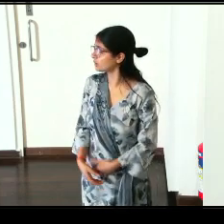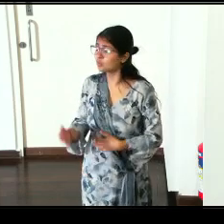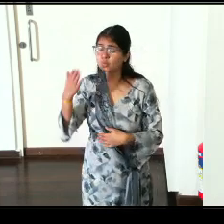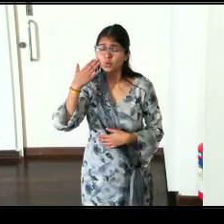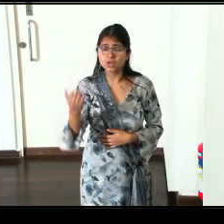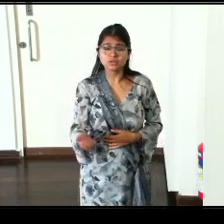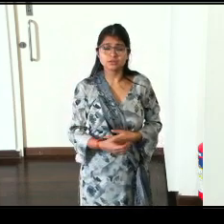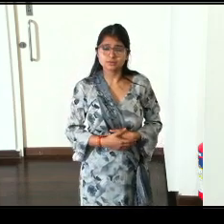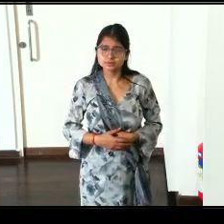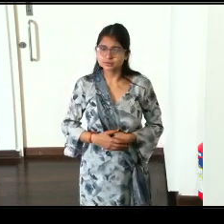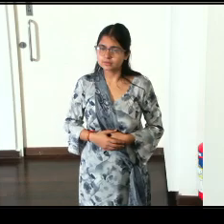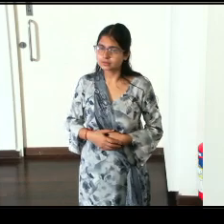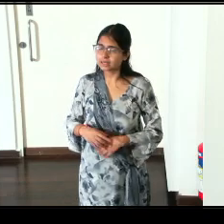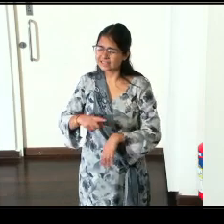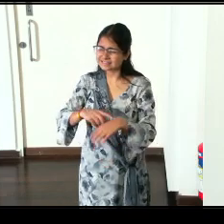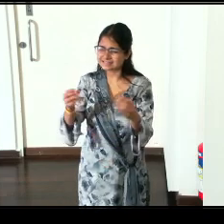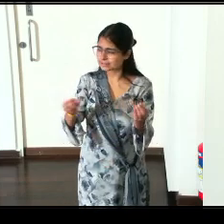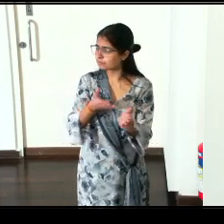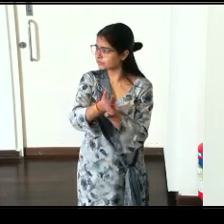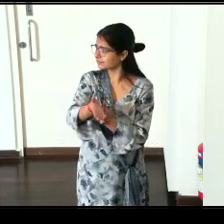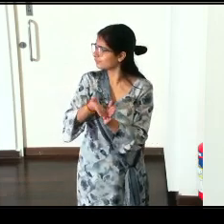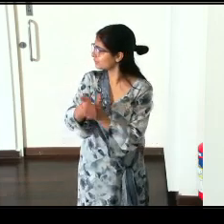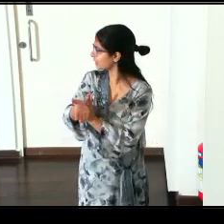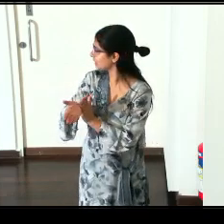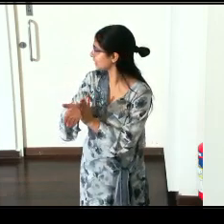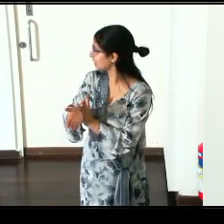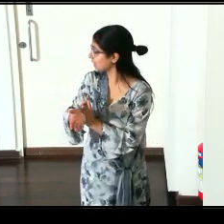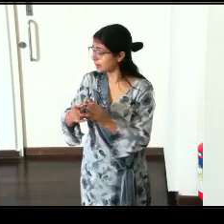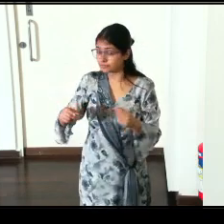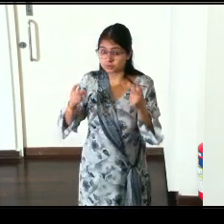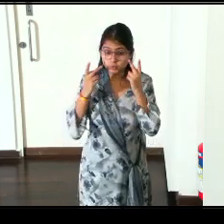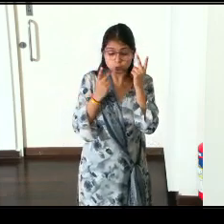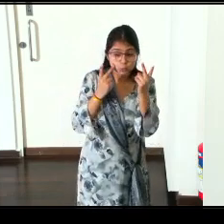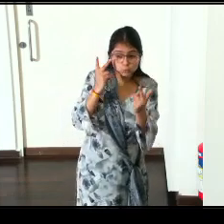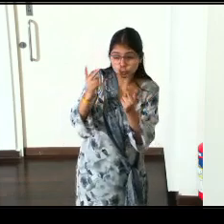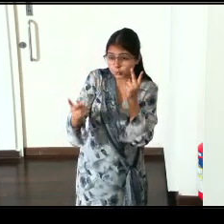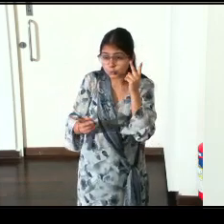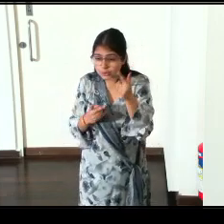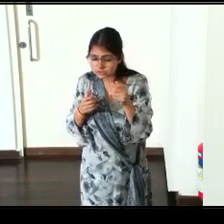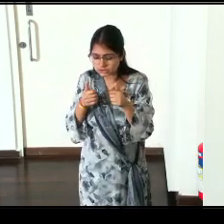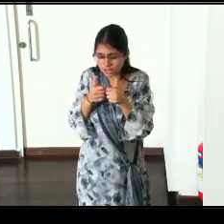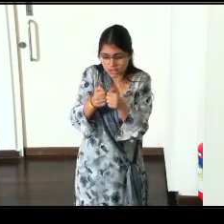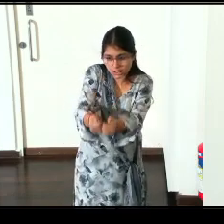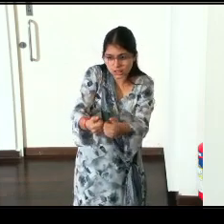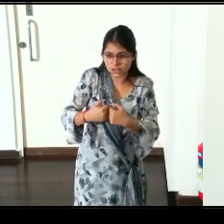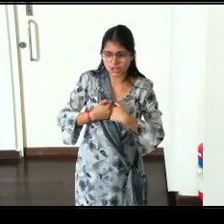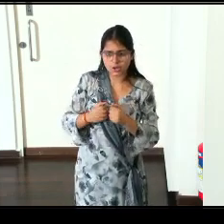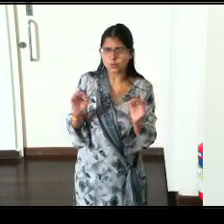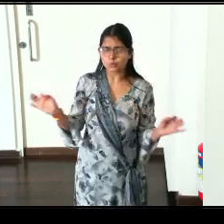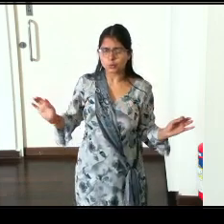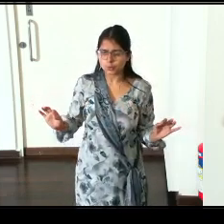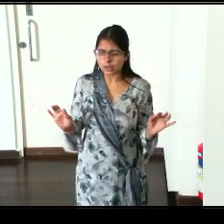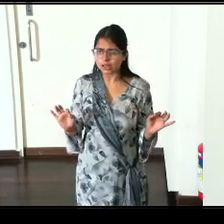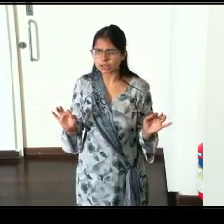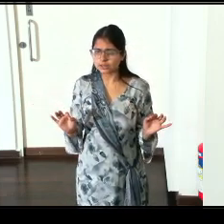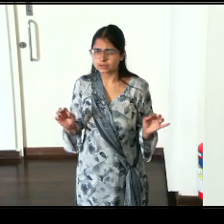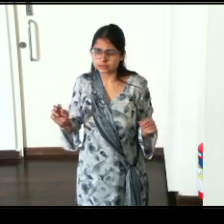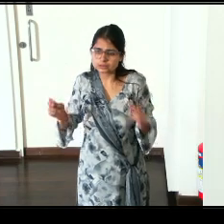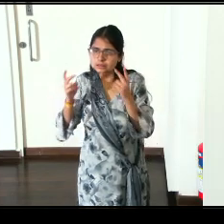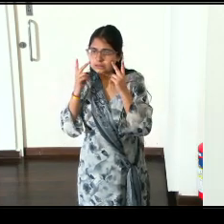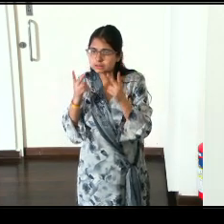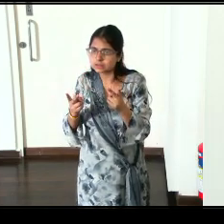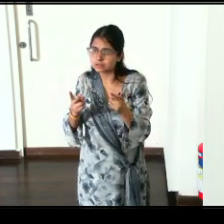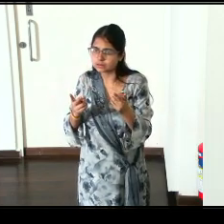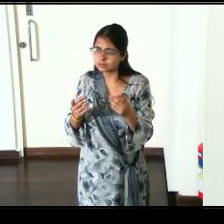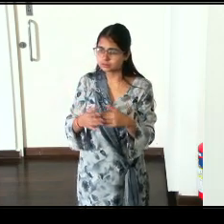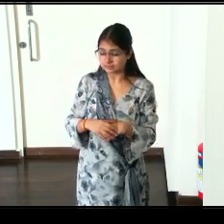Because in some ways, visually, without any text, and I think that is something that's worth reiterating